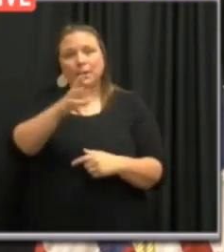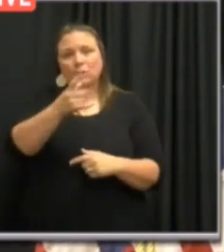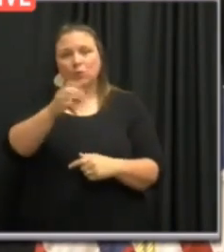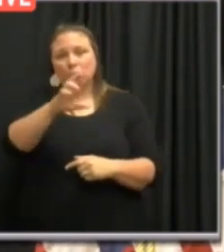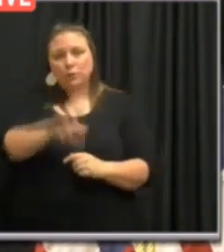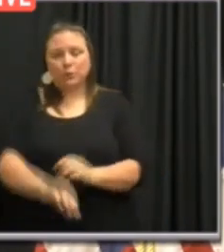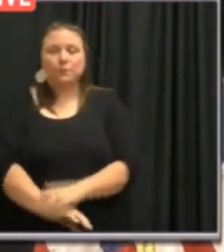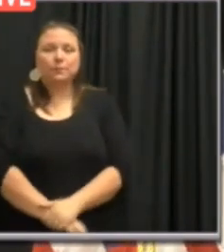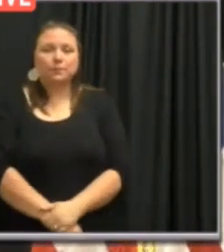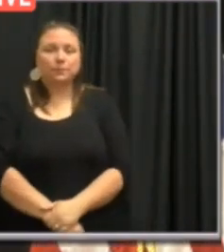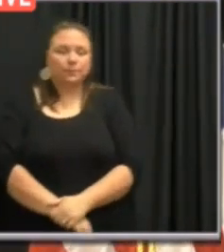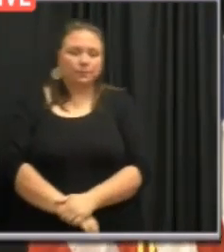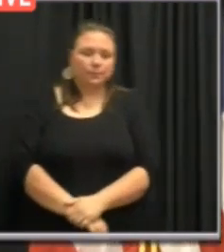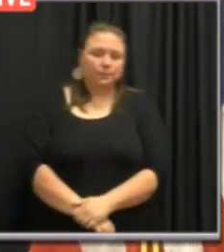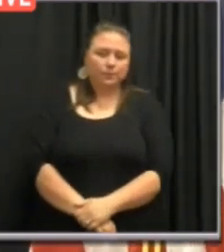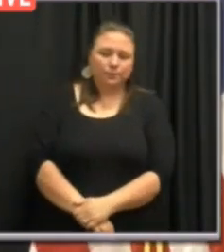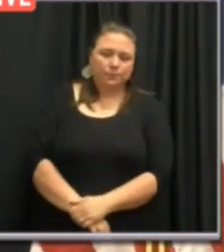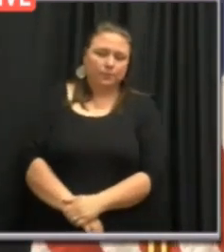Thank